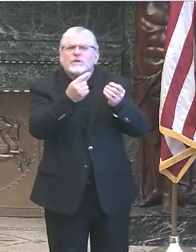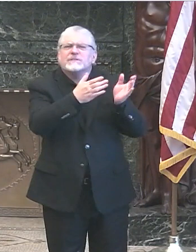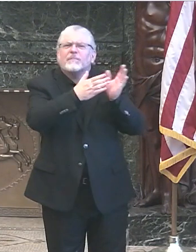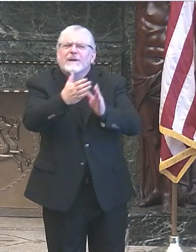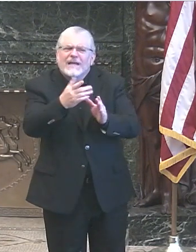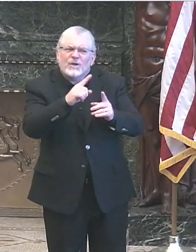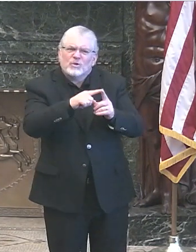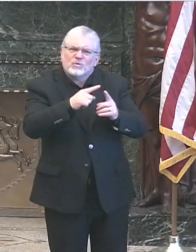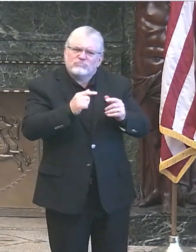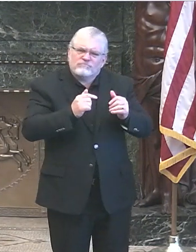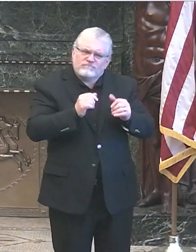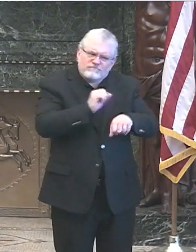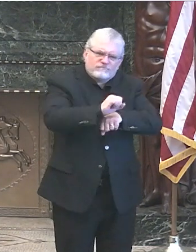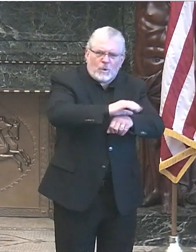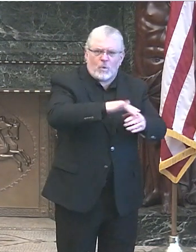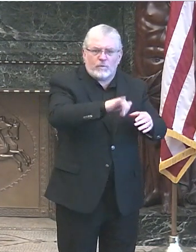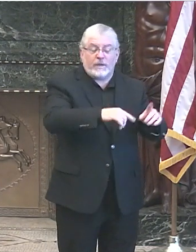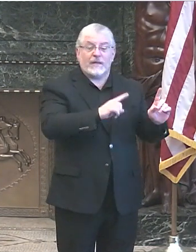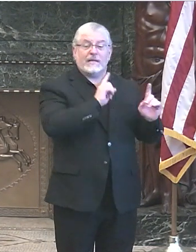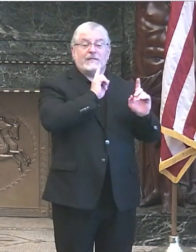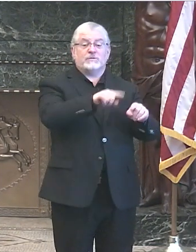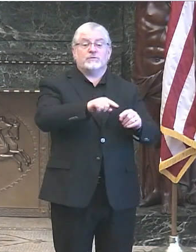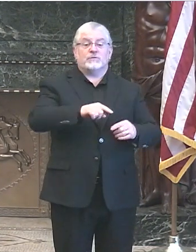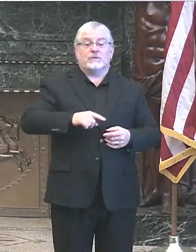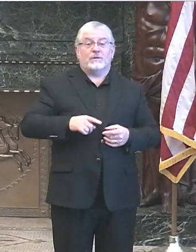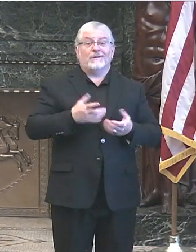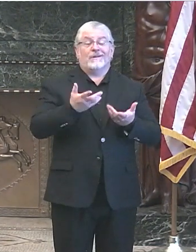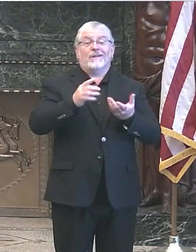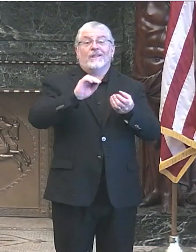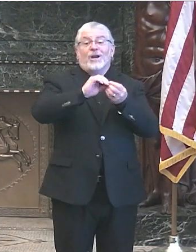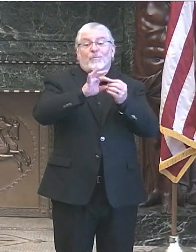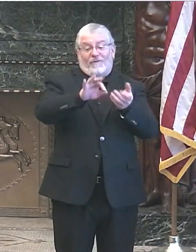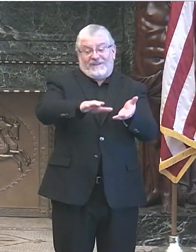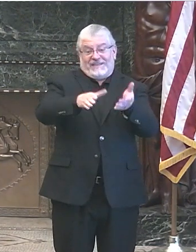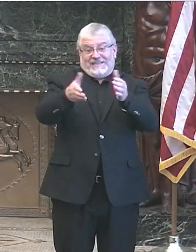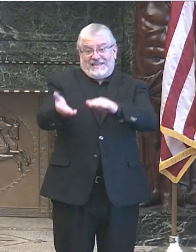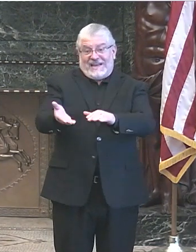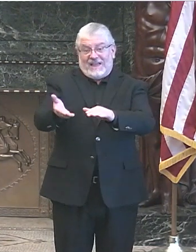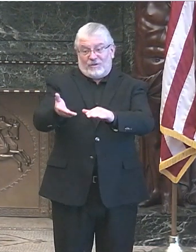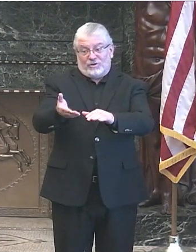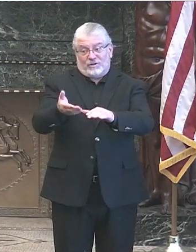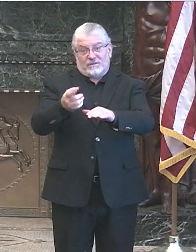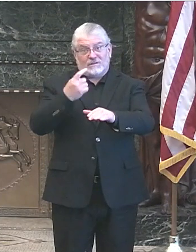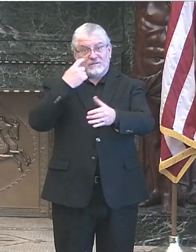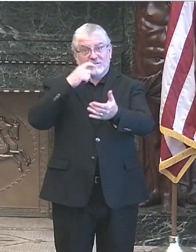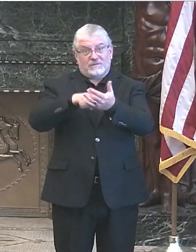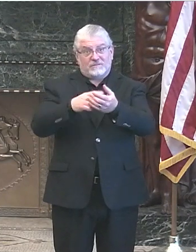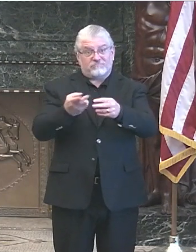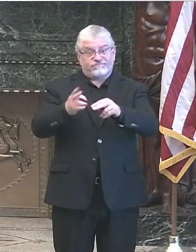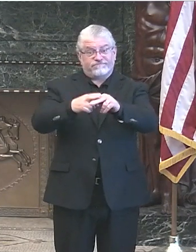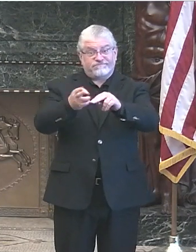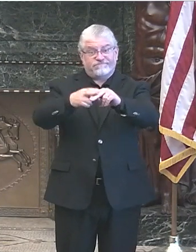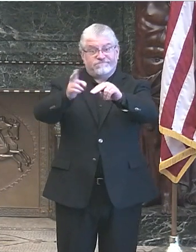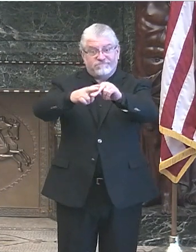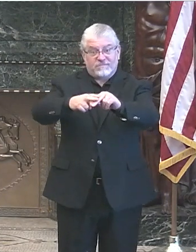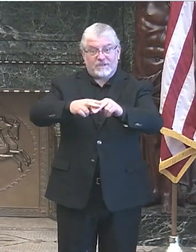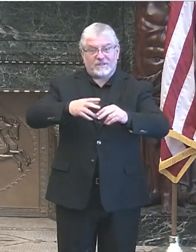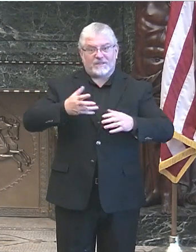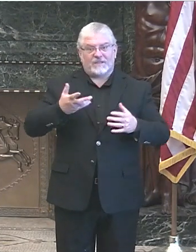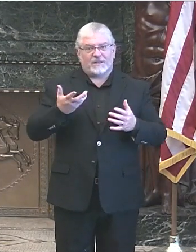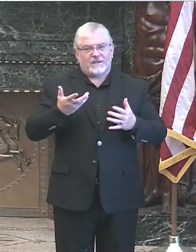overall in the African American community. This still is really a citywide problem. It's a message we want to get to everybody, and everybody needs to take it seriously,